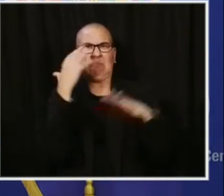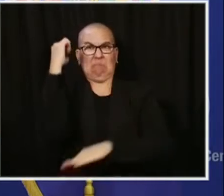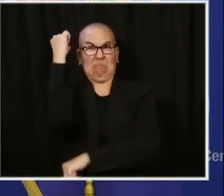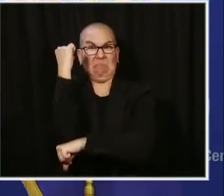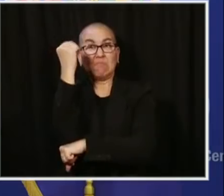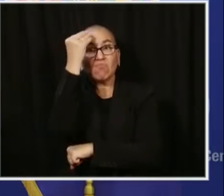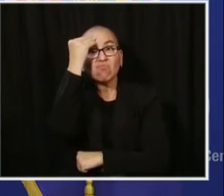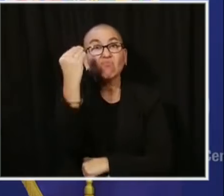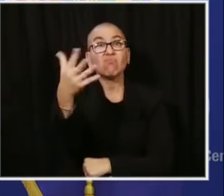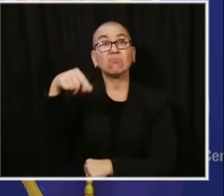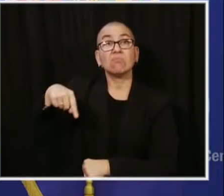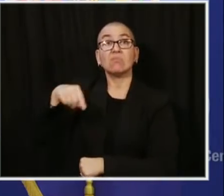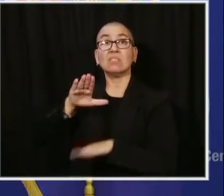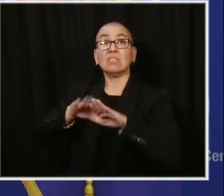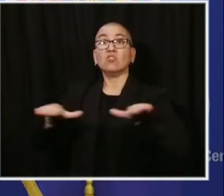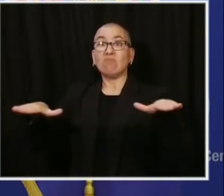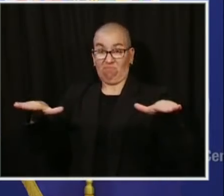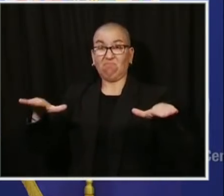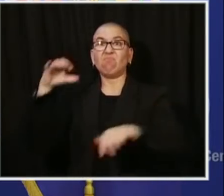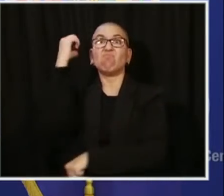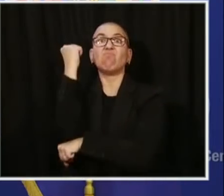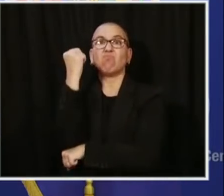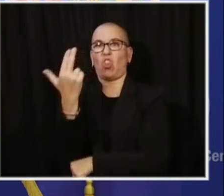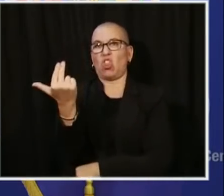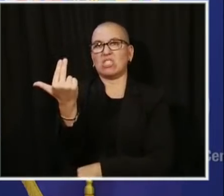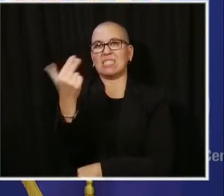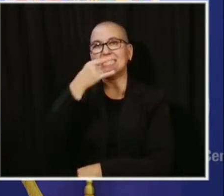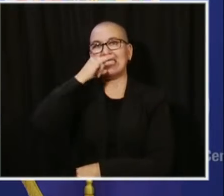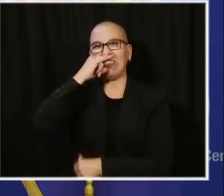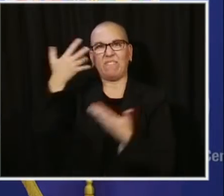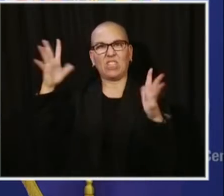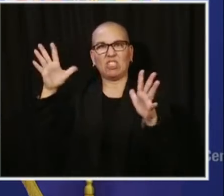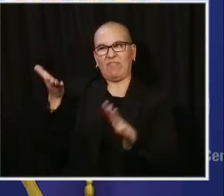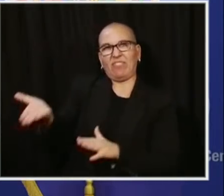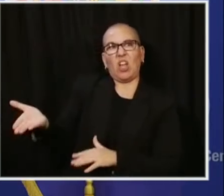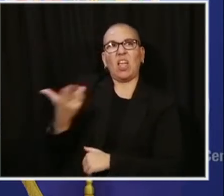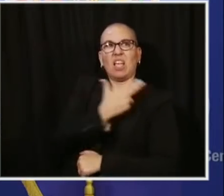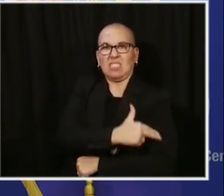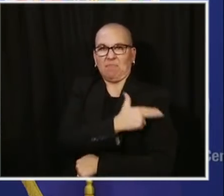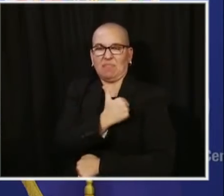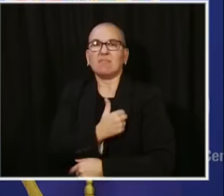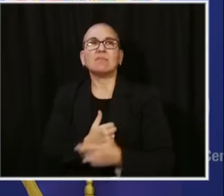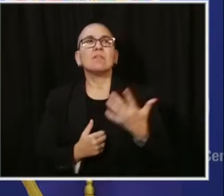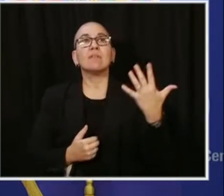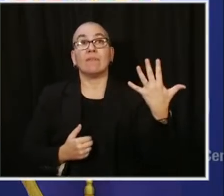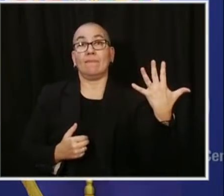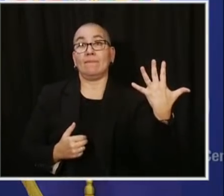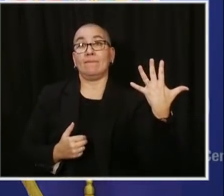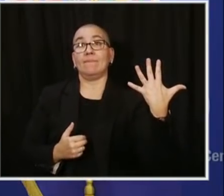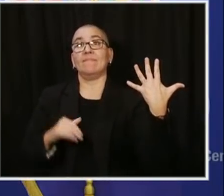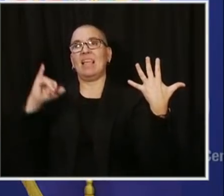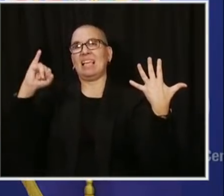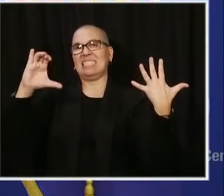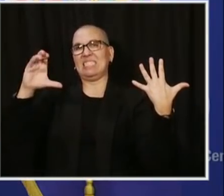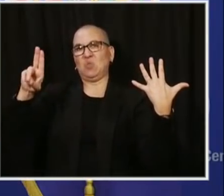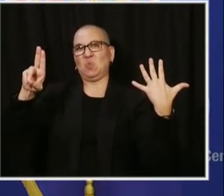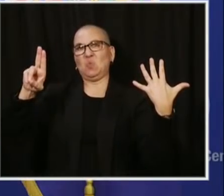13 kids in the hospital, including 5 children in intensive care. That's the most we've had since the pandemic has